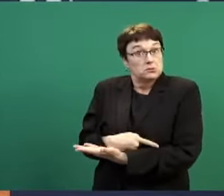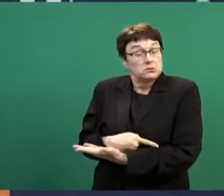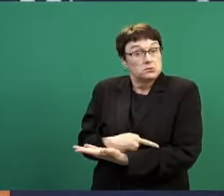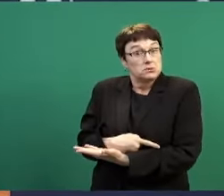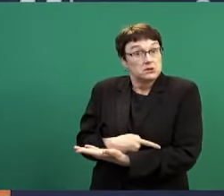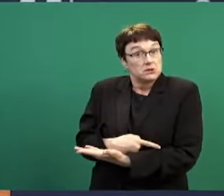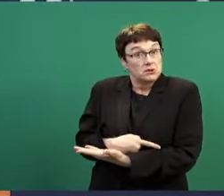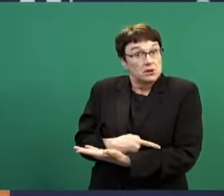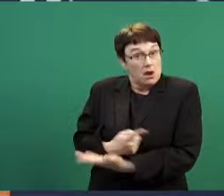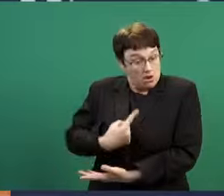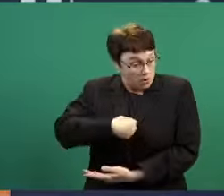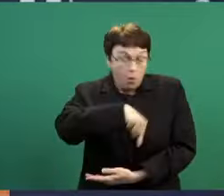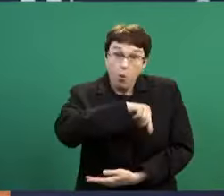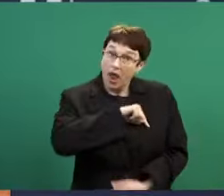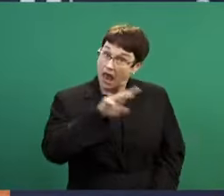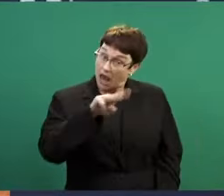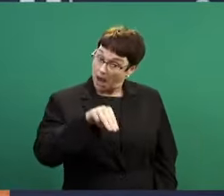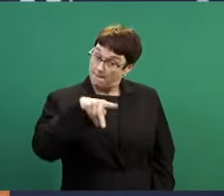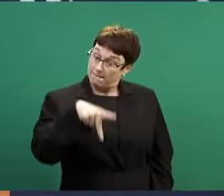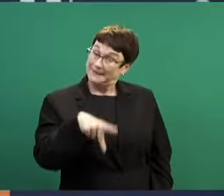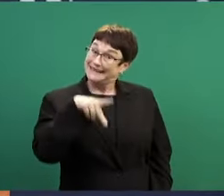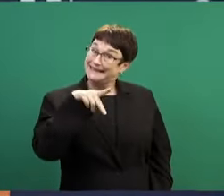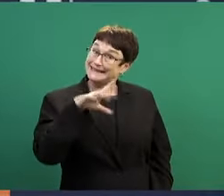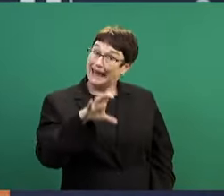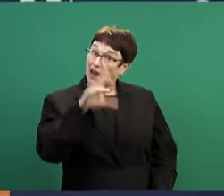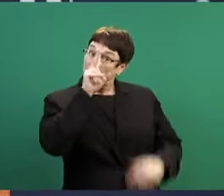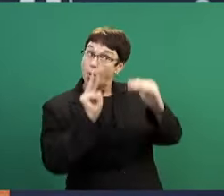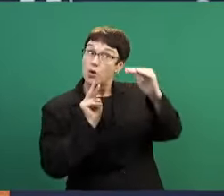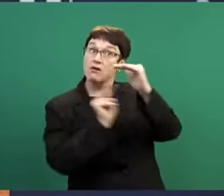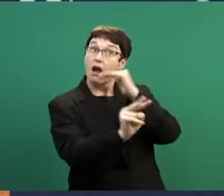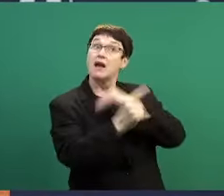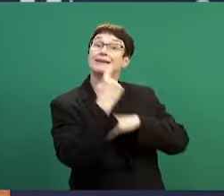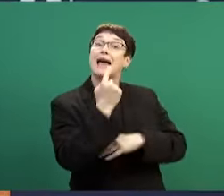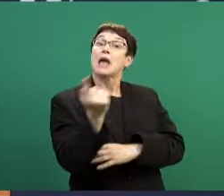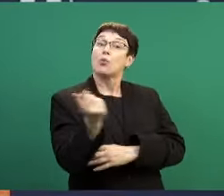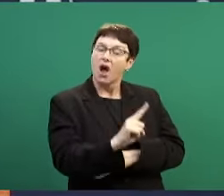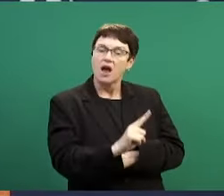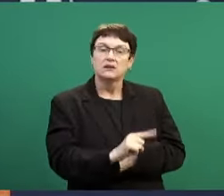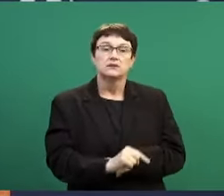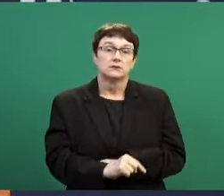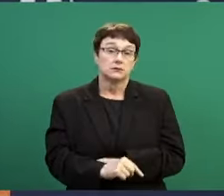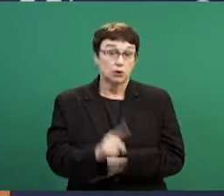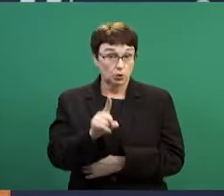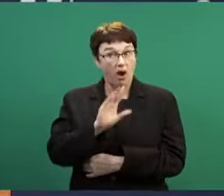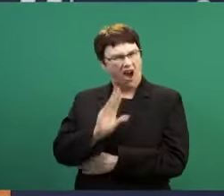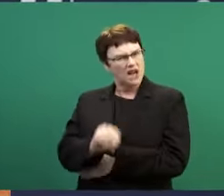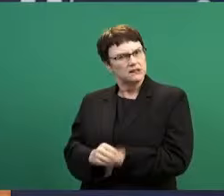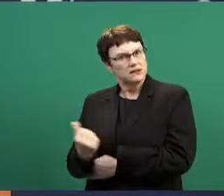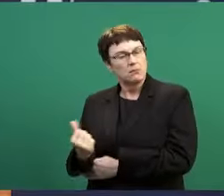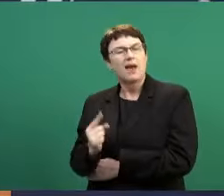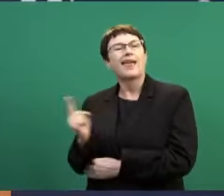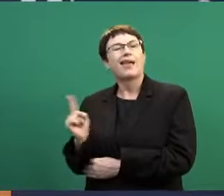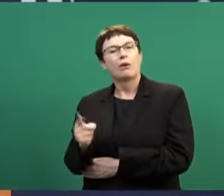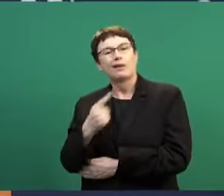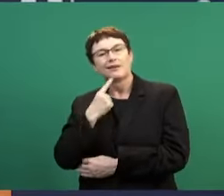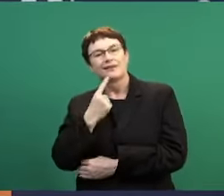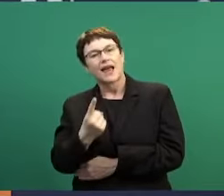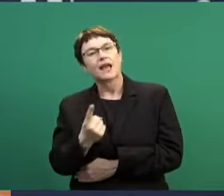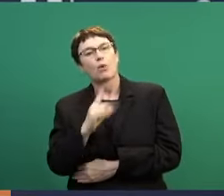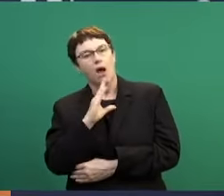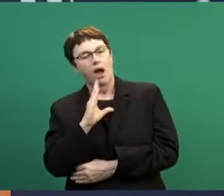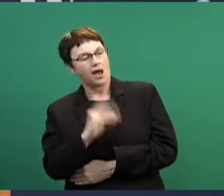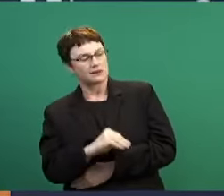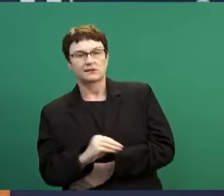MPC's updated forecast, he will send you back to us. So if you would like to know anything about the budget,